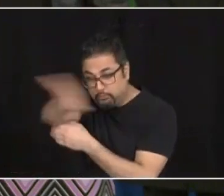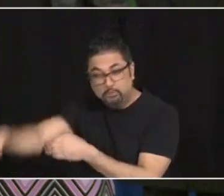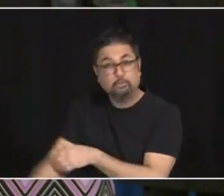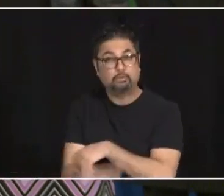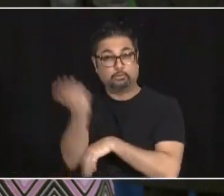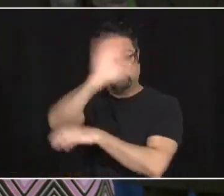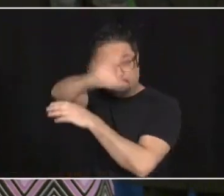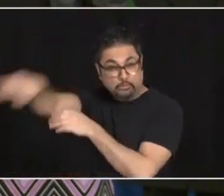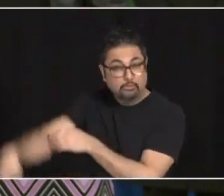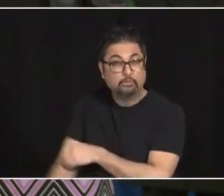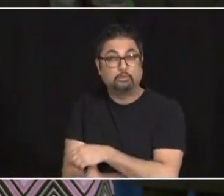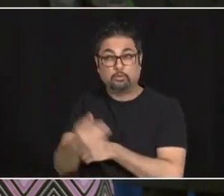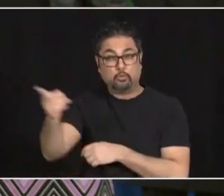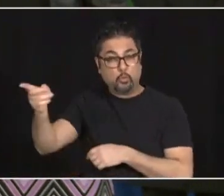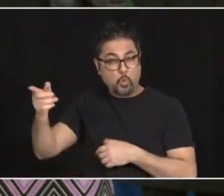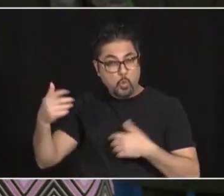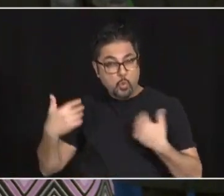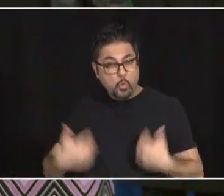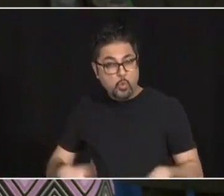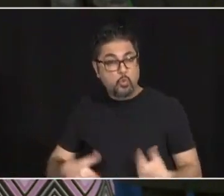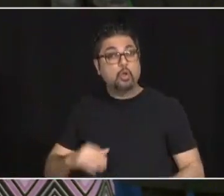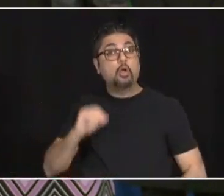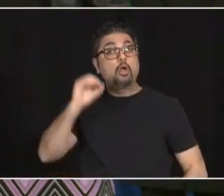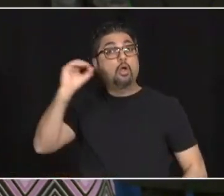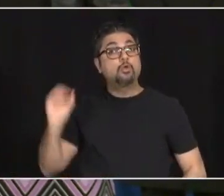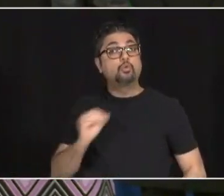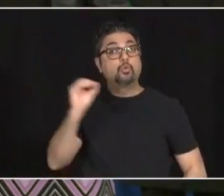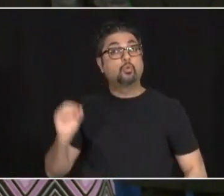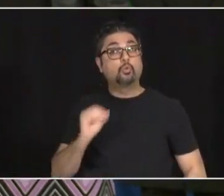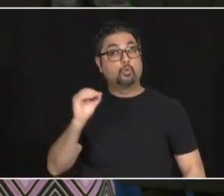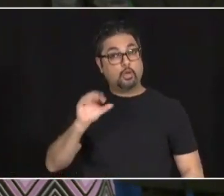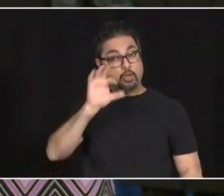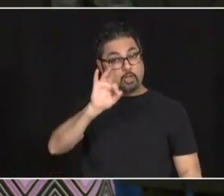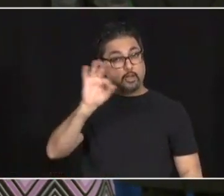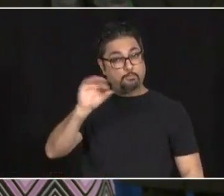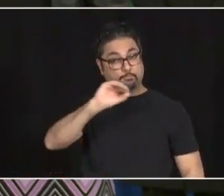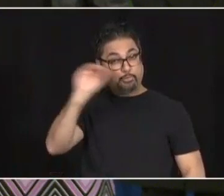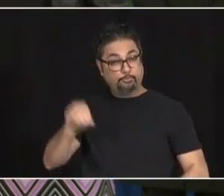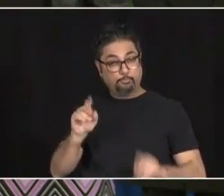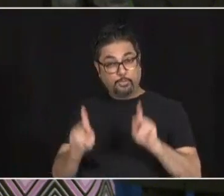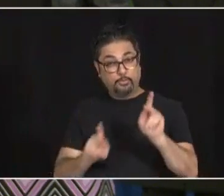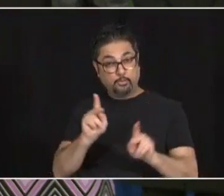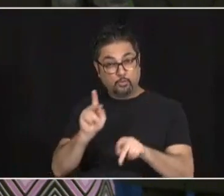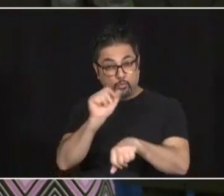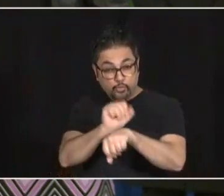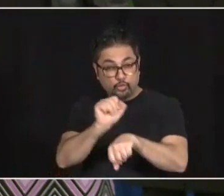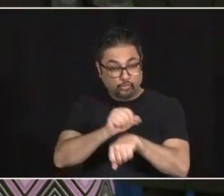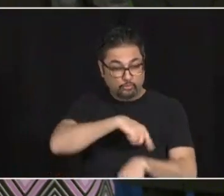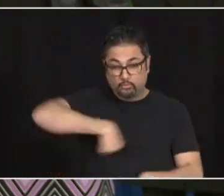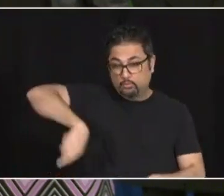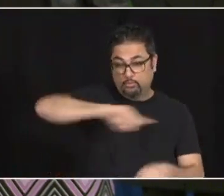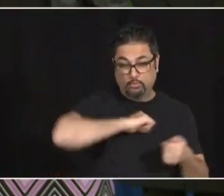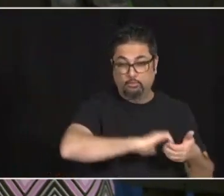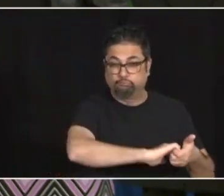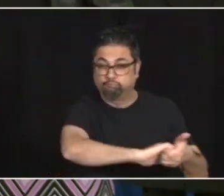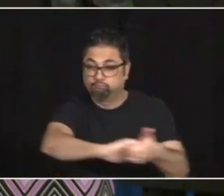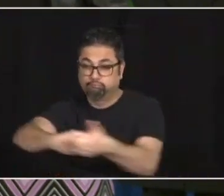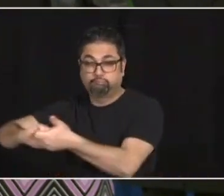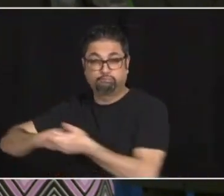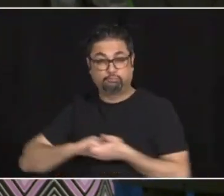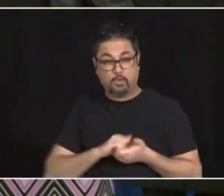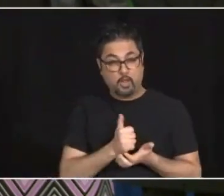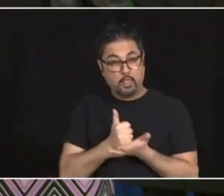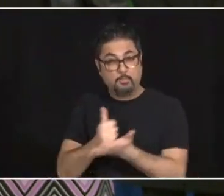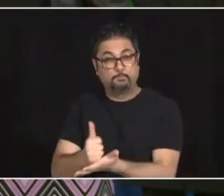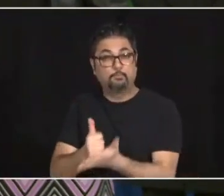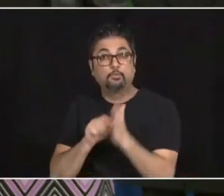99.9% of the people in this province are working together, side by side. That's the reason we were able to see a flattening of the